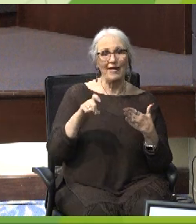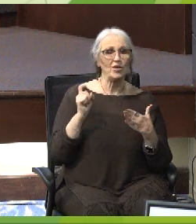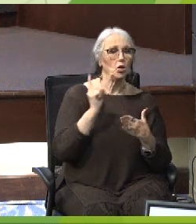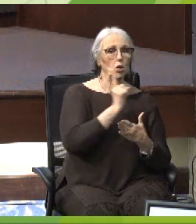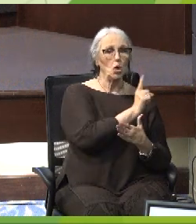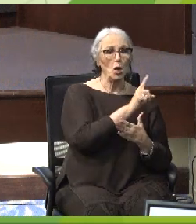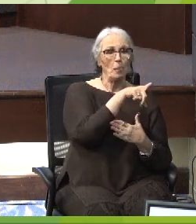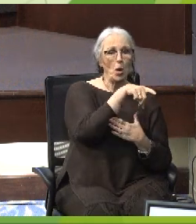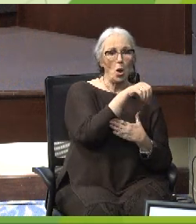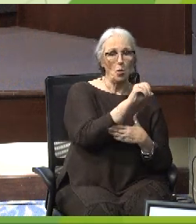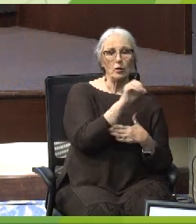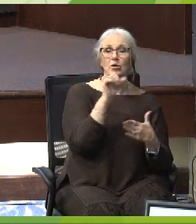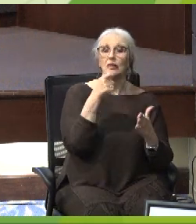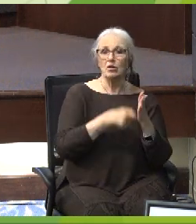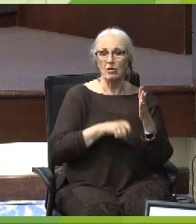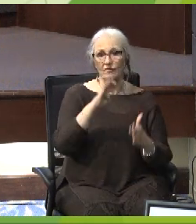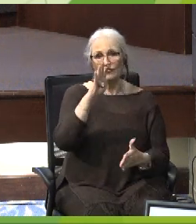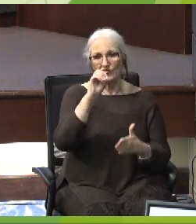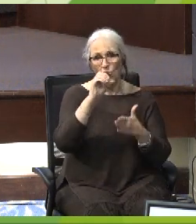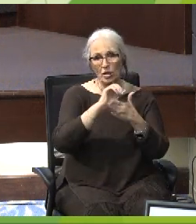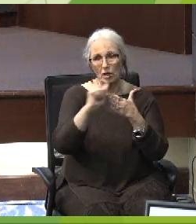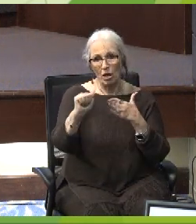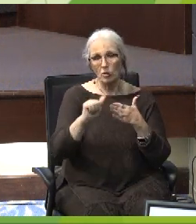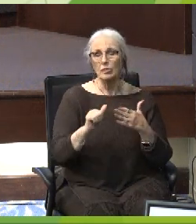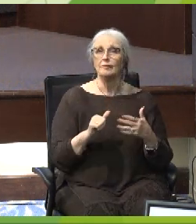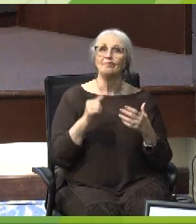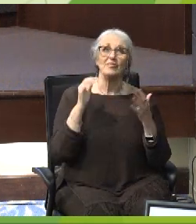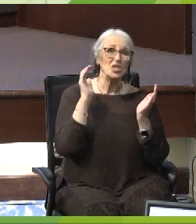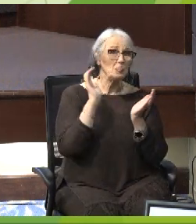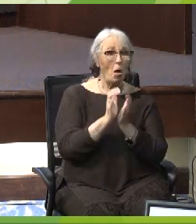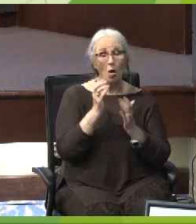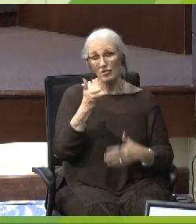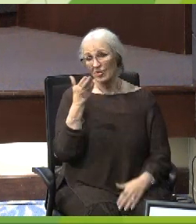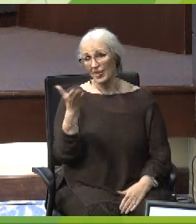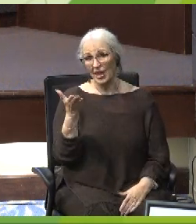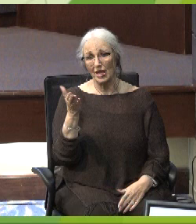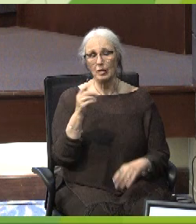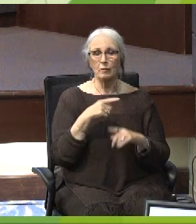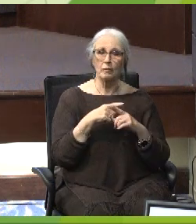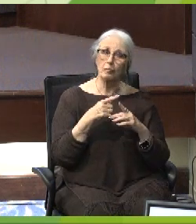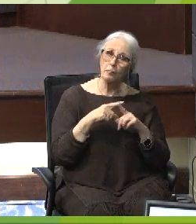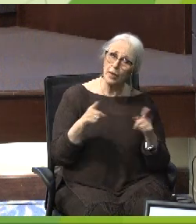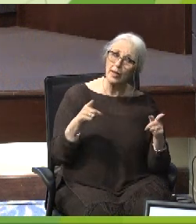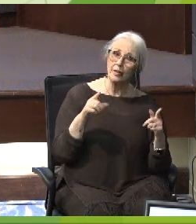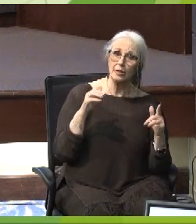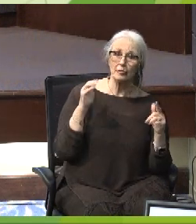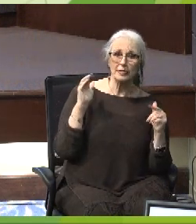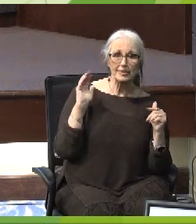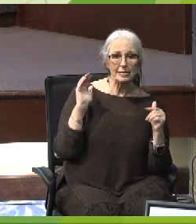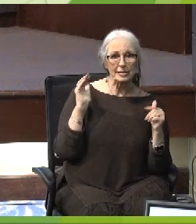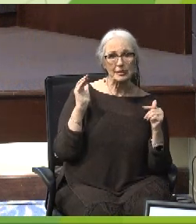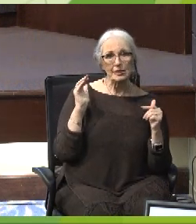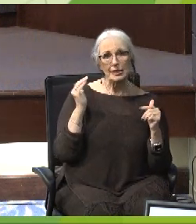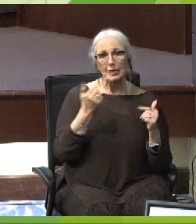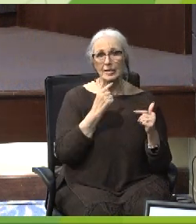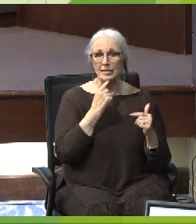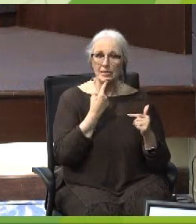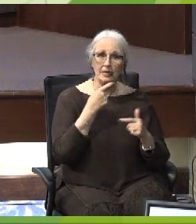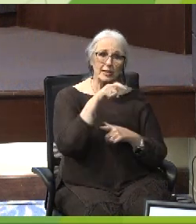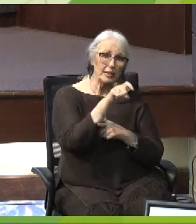office to get that. That's $40. Again, these are very small things that might not kind of percolate up to like a